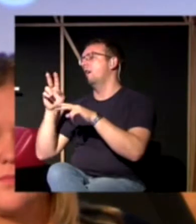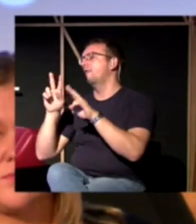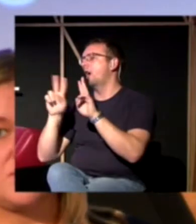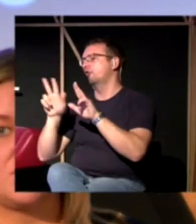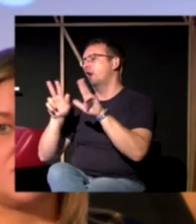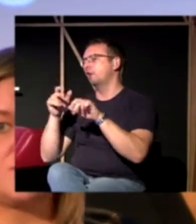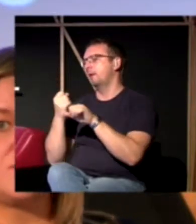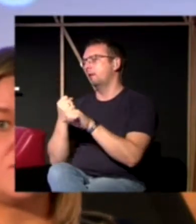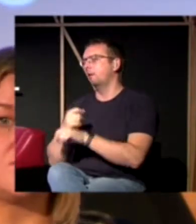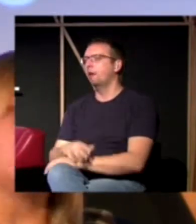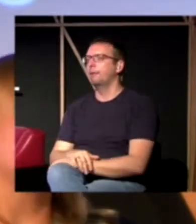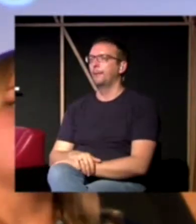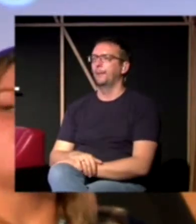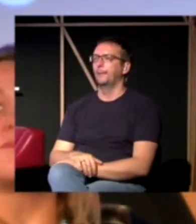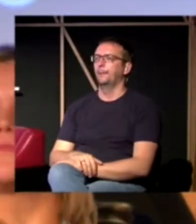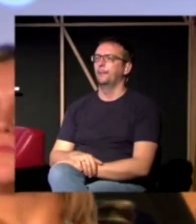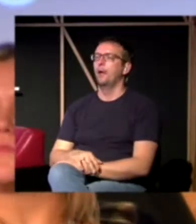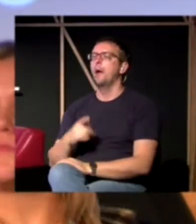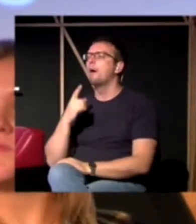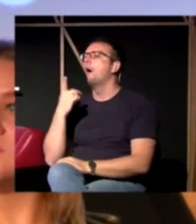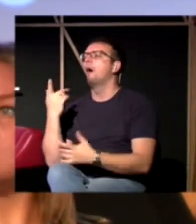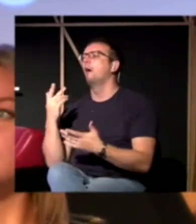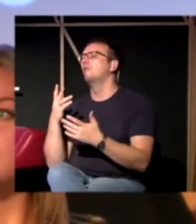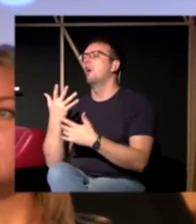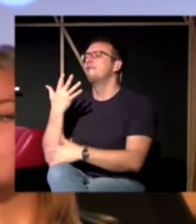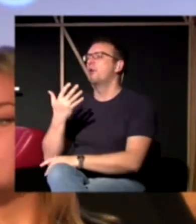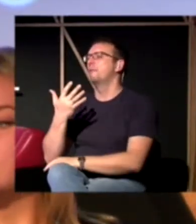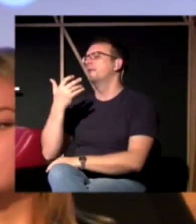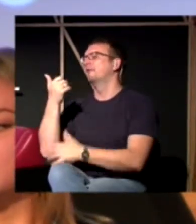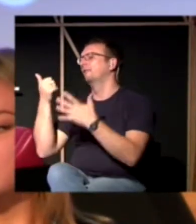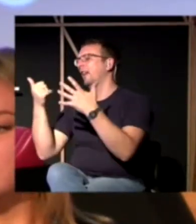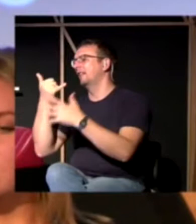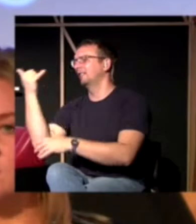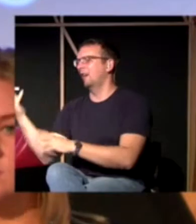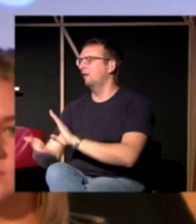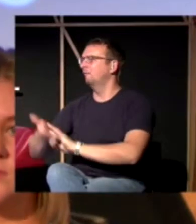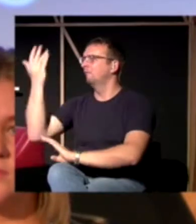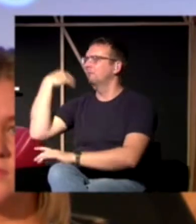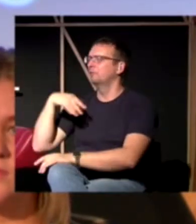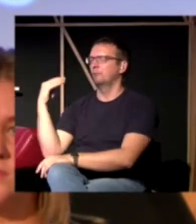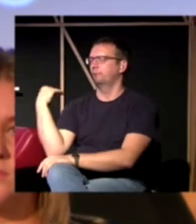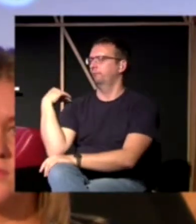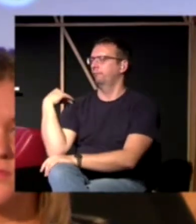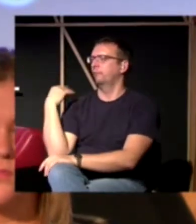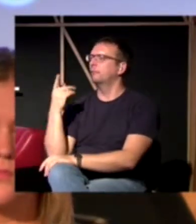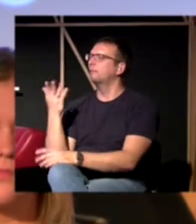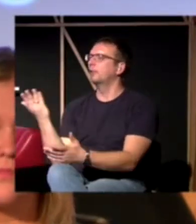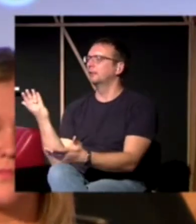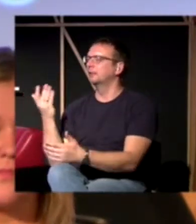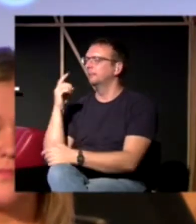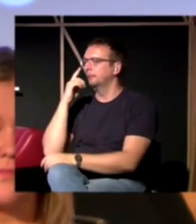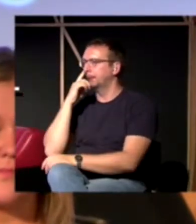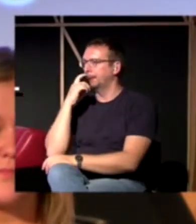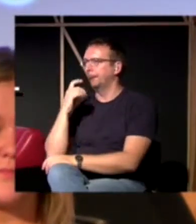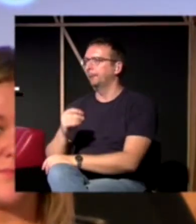way back 5 or 6 years ago that there's more to football than just football, and I think the Cafe Week of Action is a great celebration of the